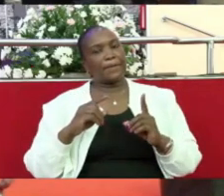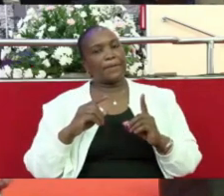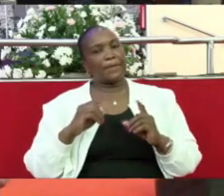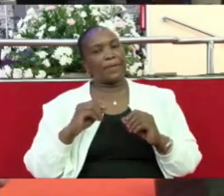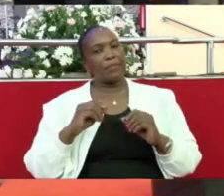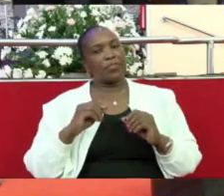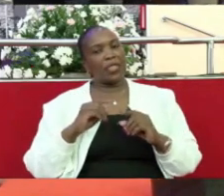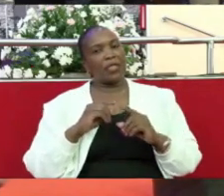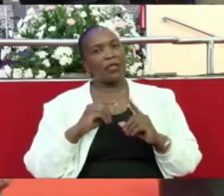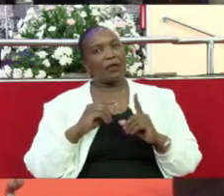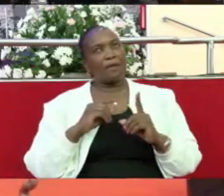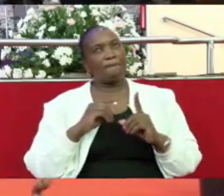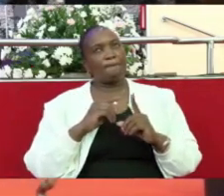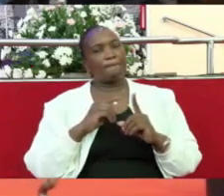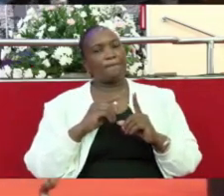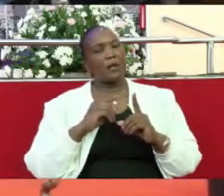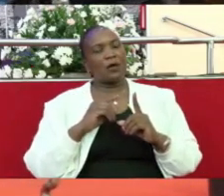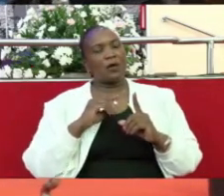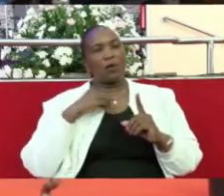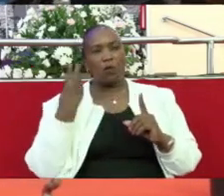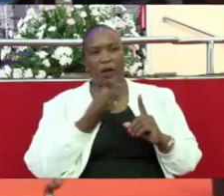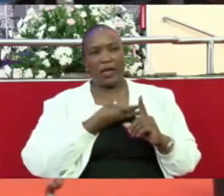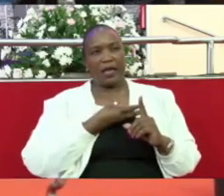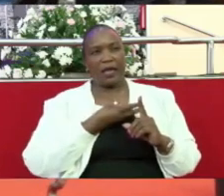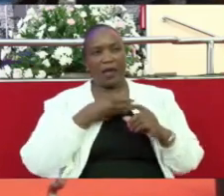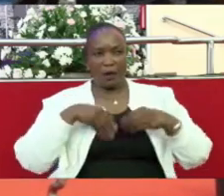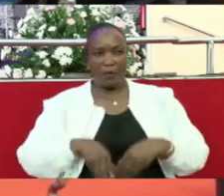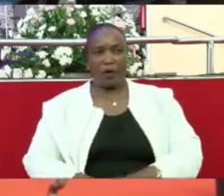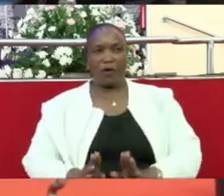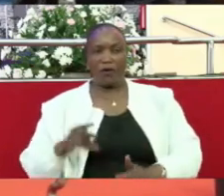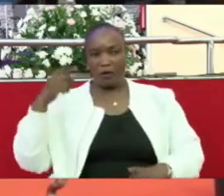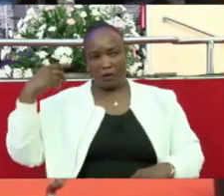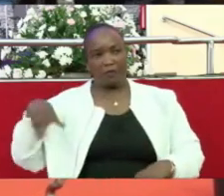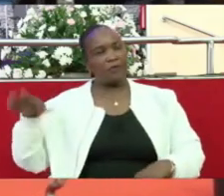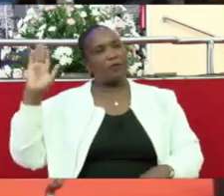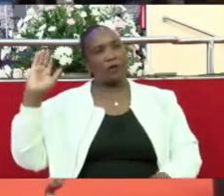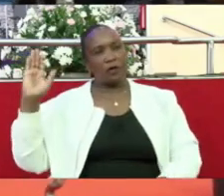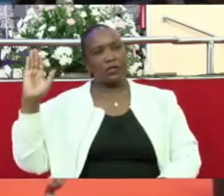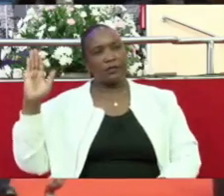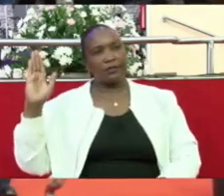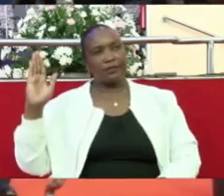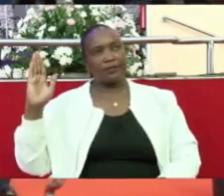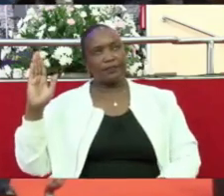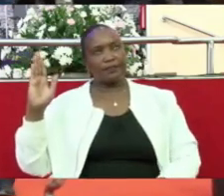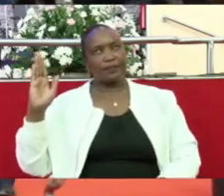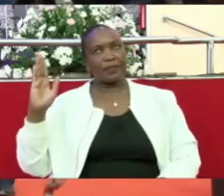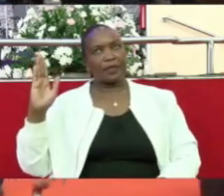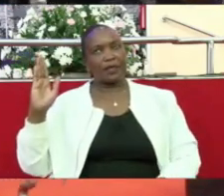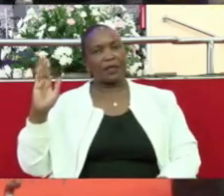But born of God. So that grace just causes you to come when you repent.